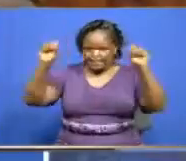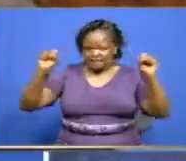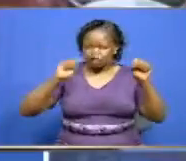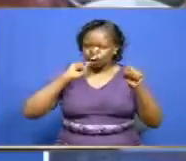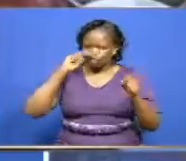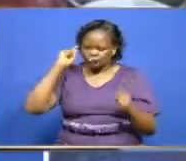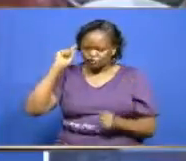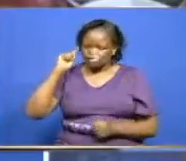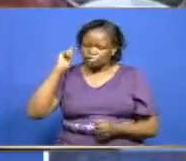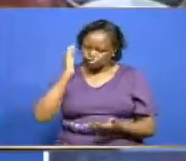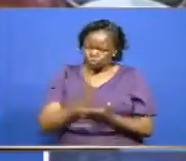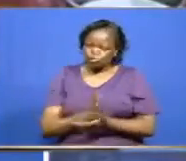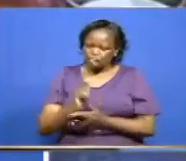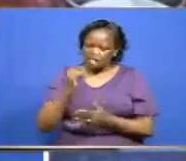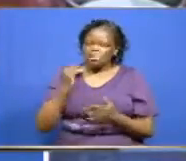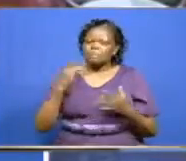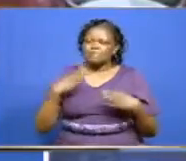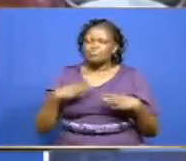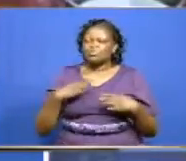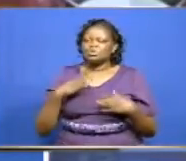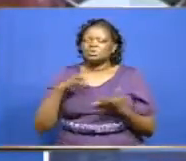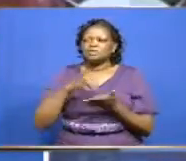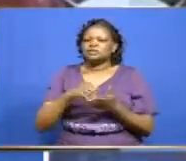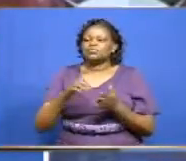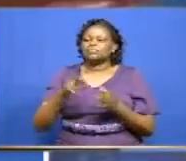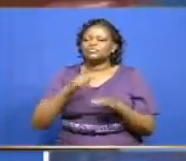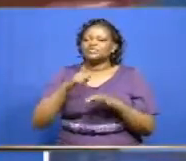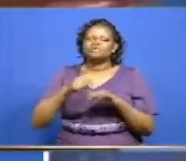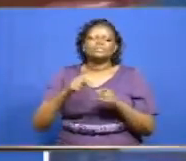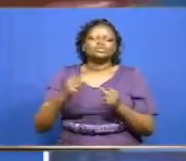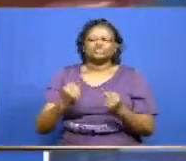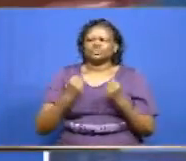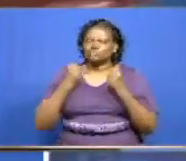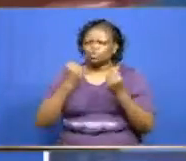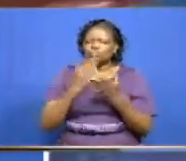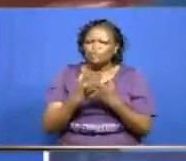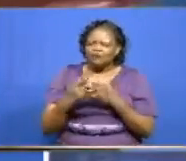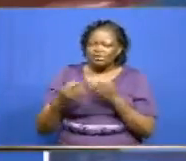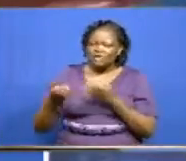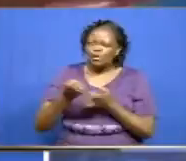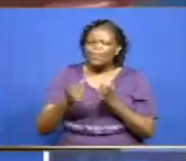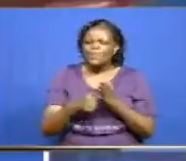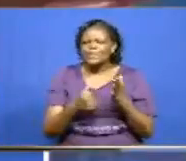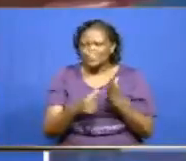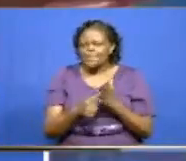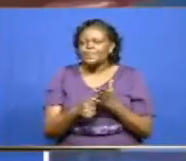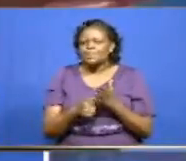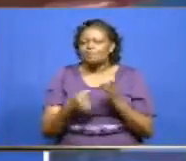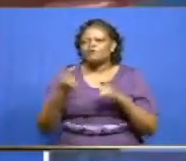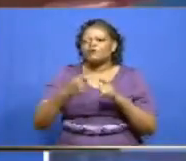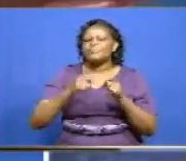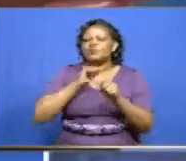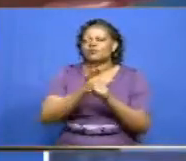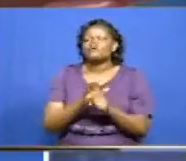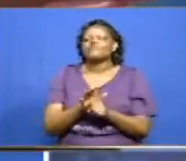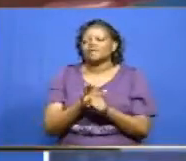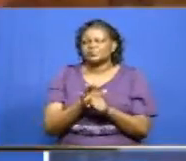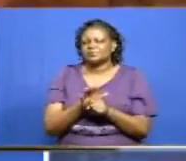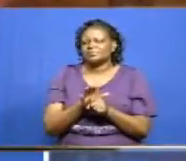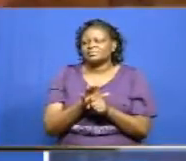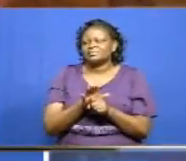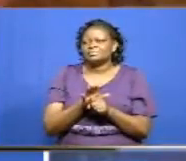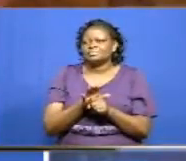reassure Kenyans that the state of nation is strong despite the economic disruptions brought about by the COVID-19